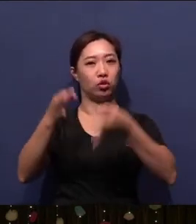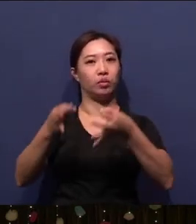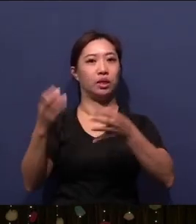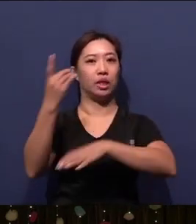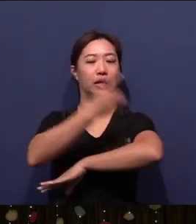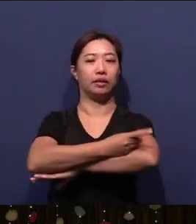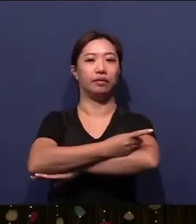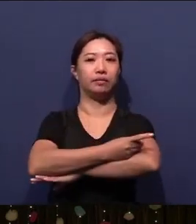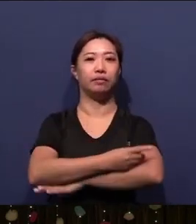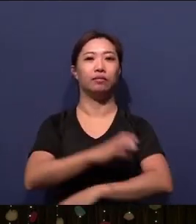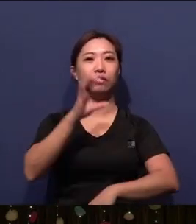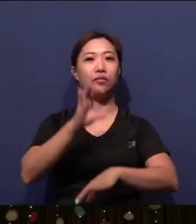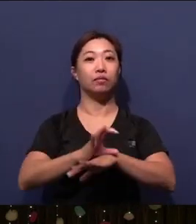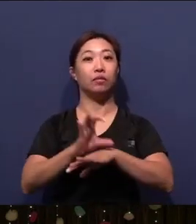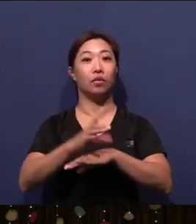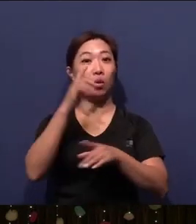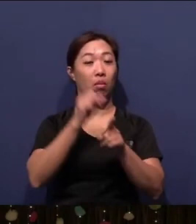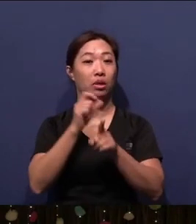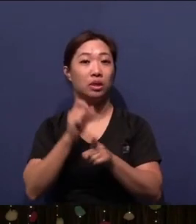Church, brothers and sisters,